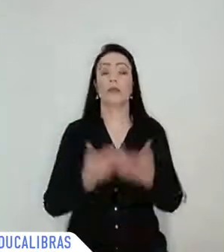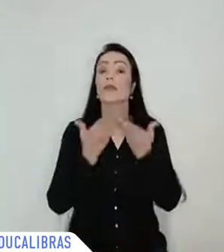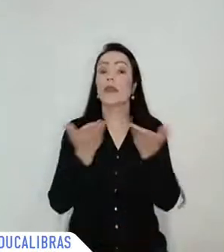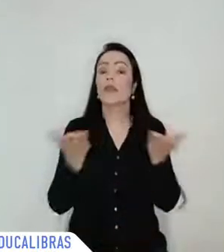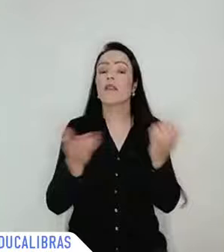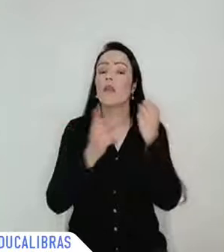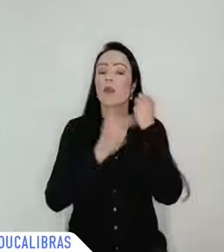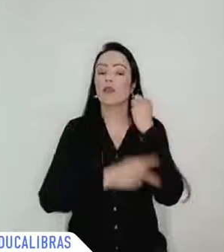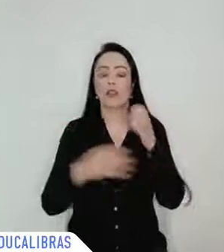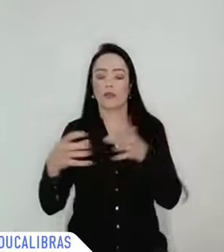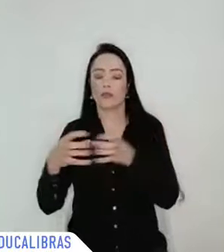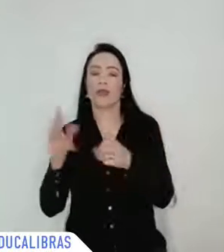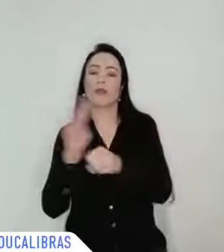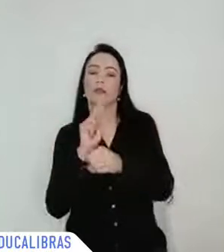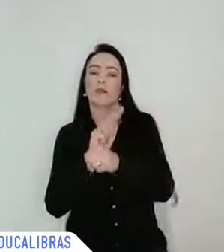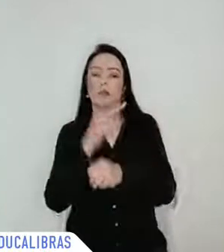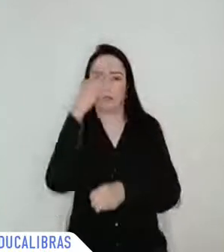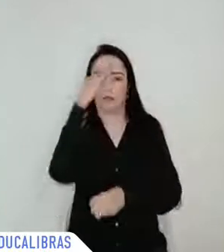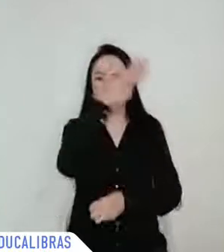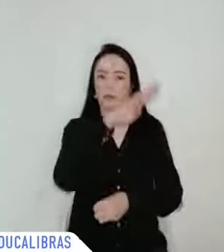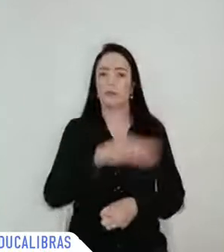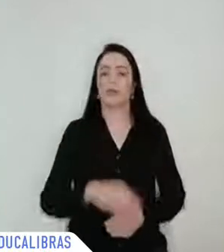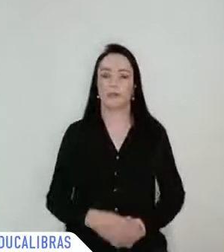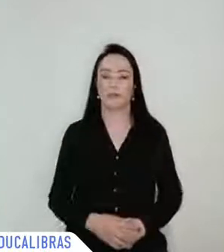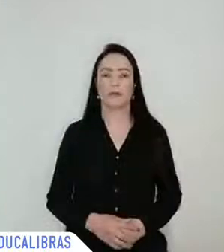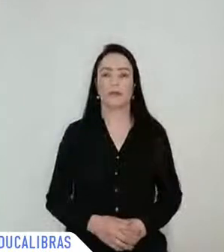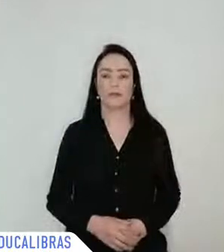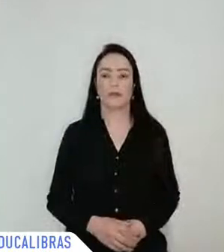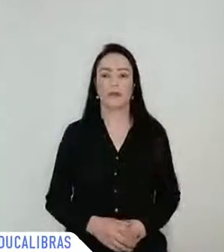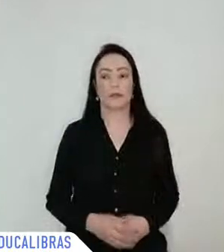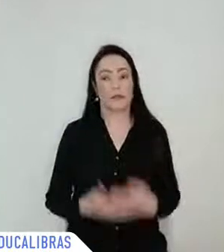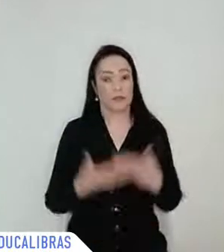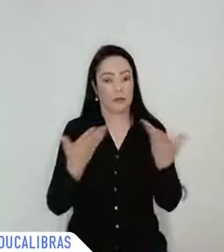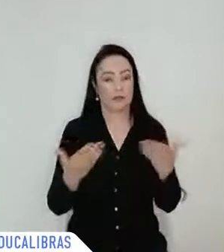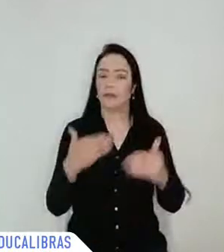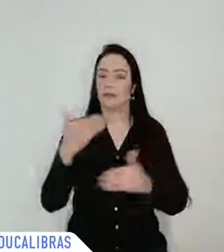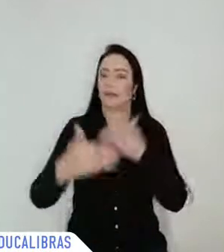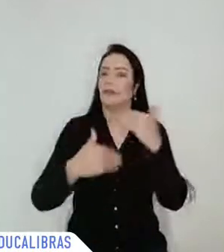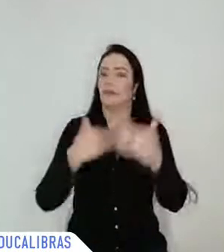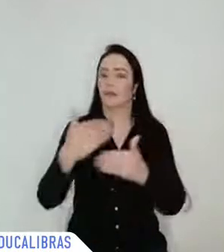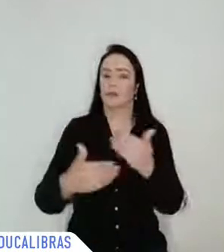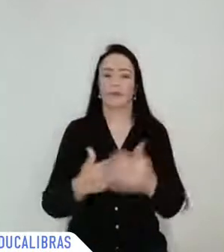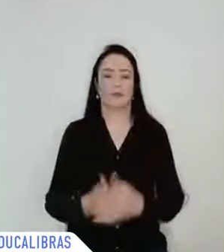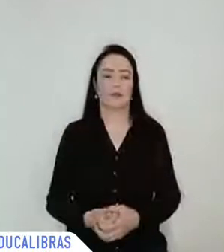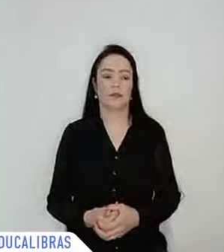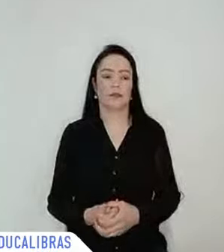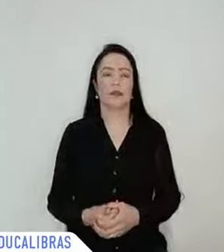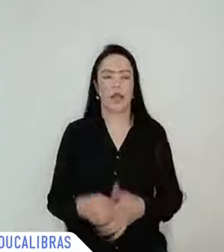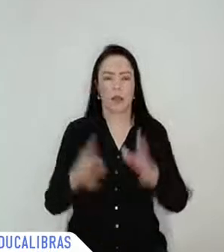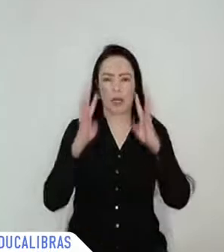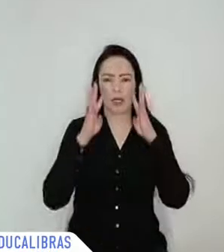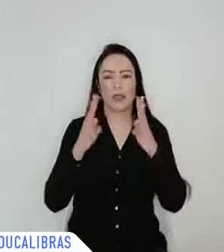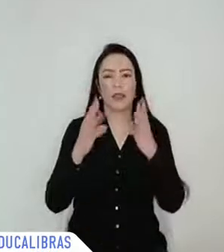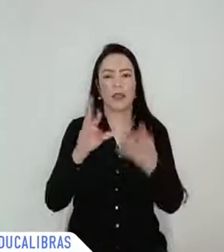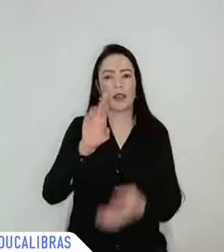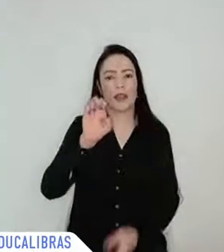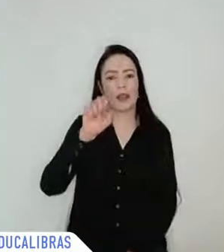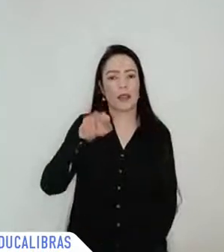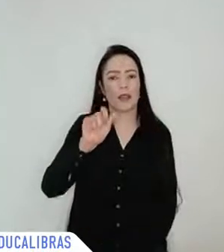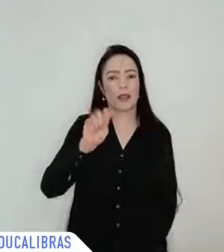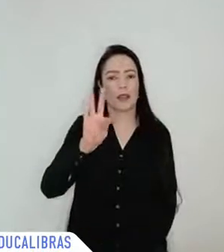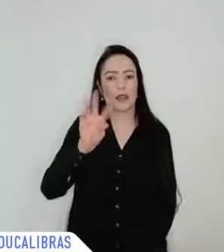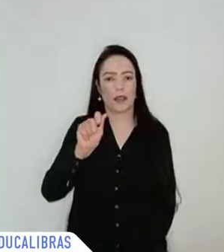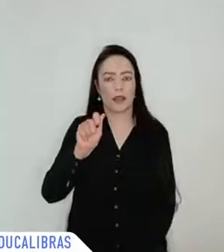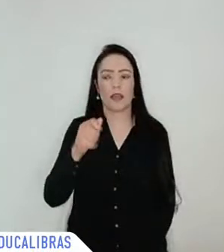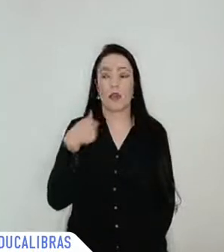project. This is the Bolsonarism project, and they are advancing